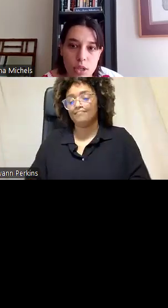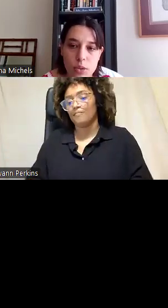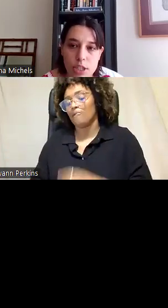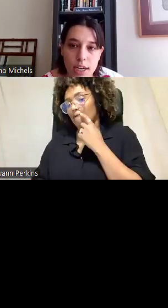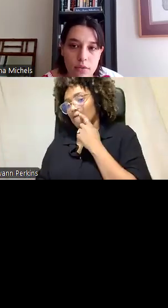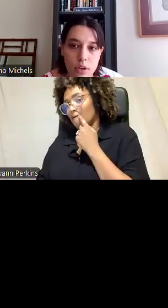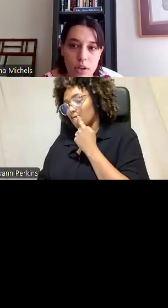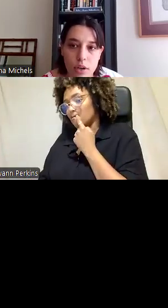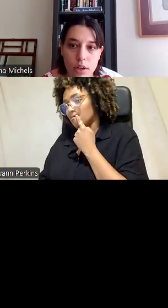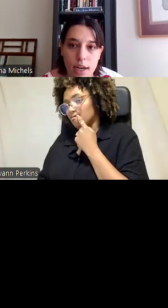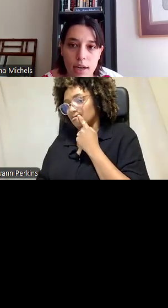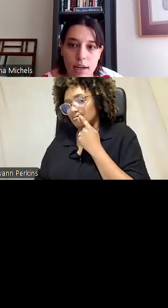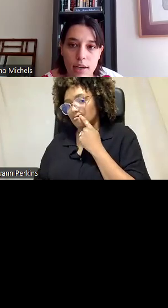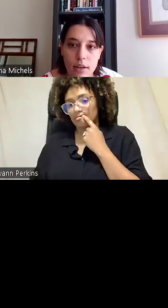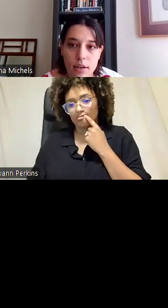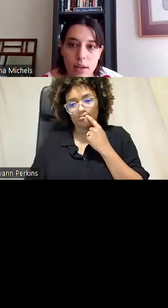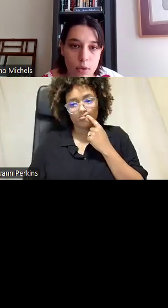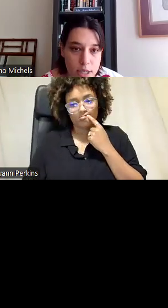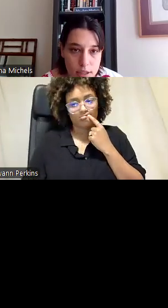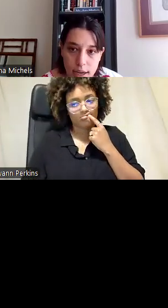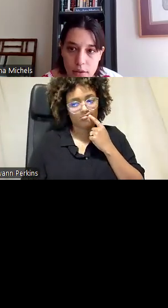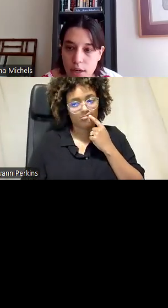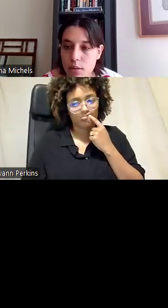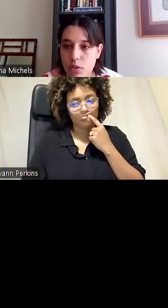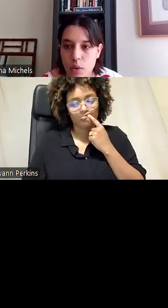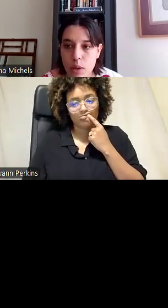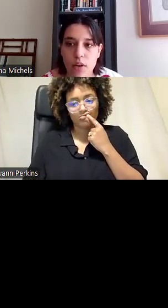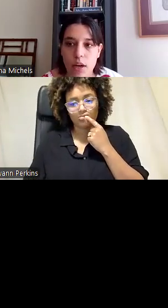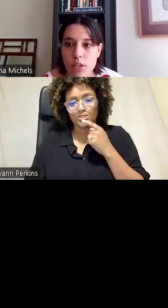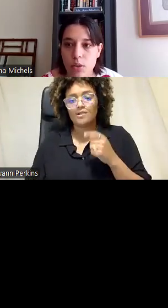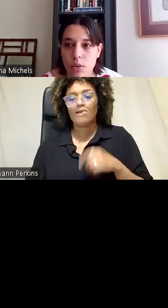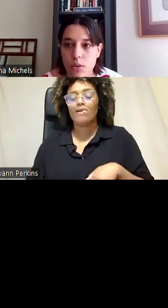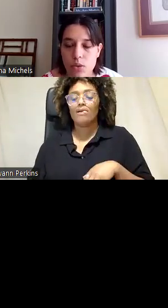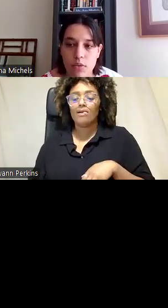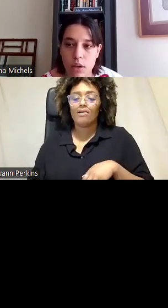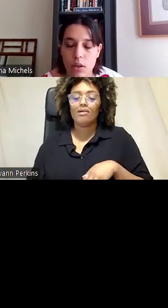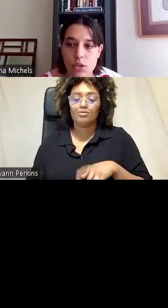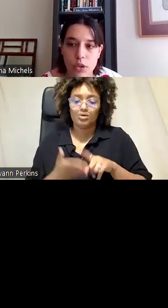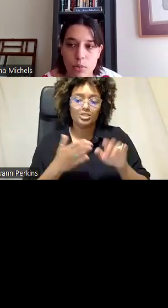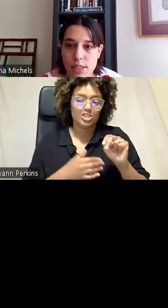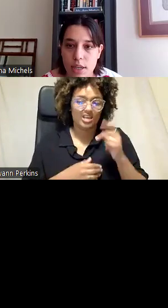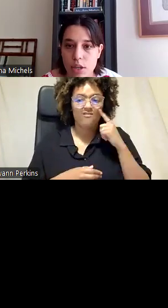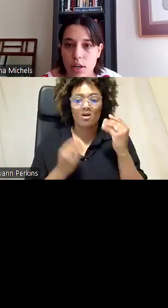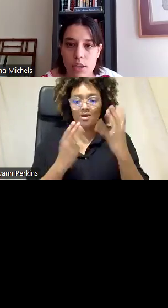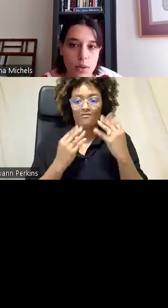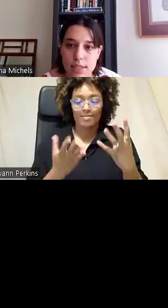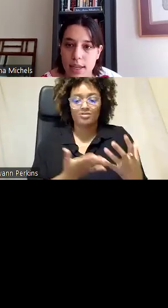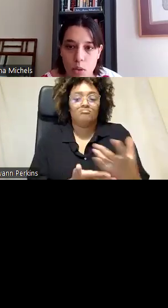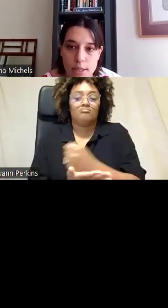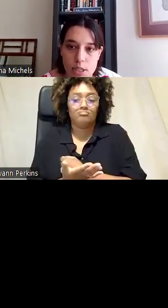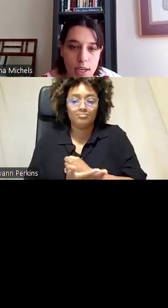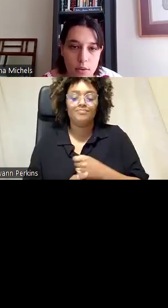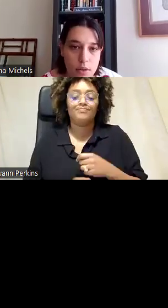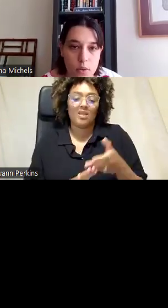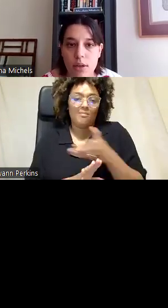So similar to our check-in for information gathering, before we move on to sort of a larger group discussion, I just want to take